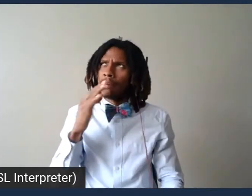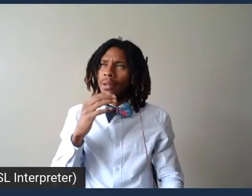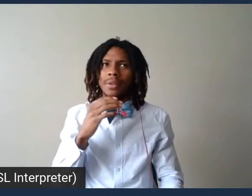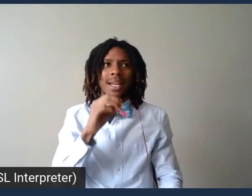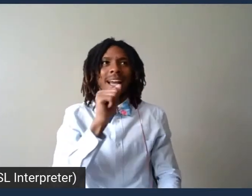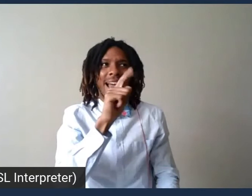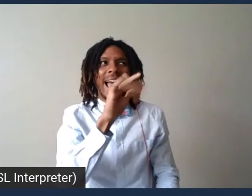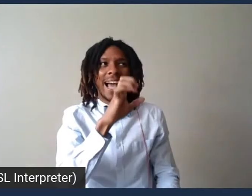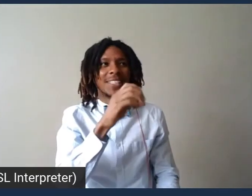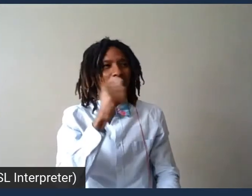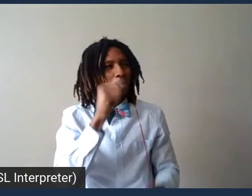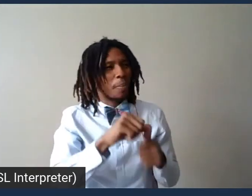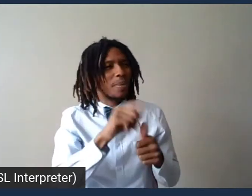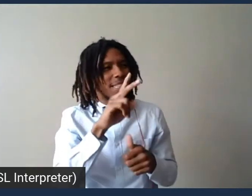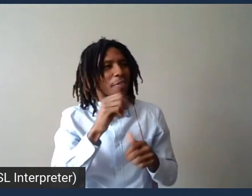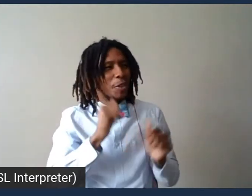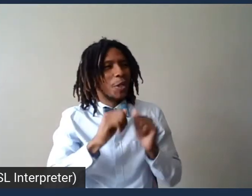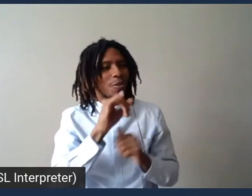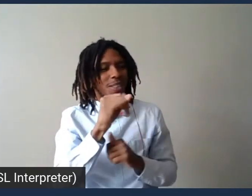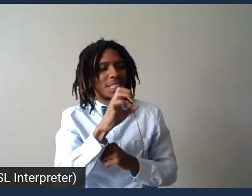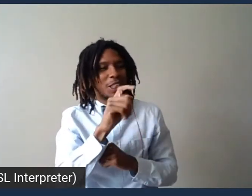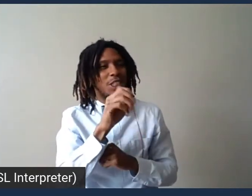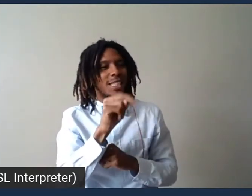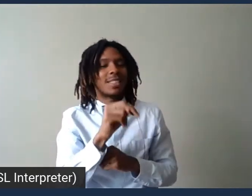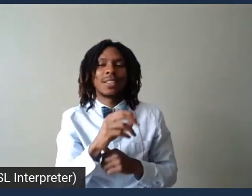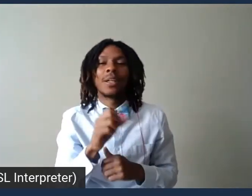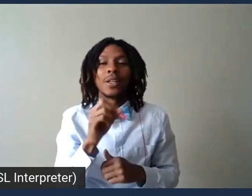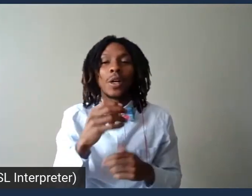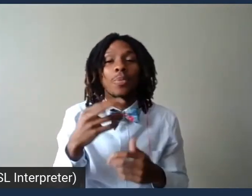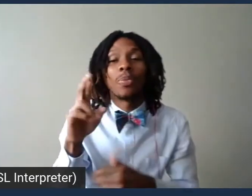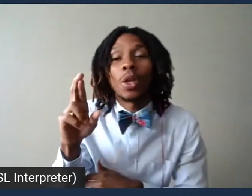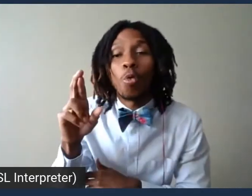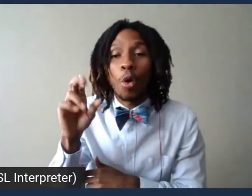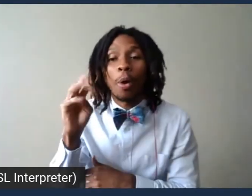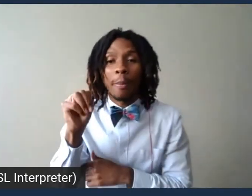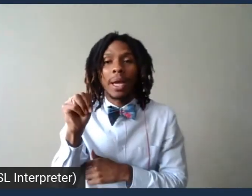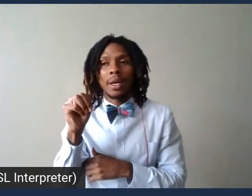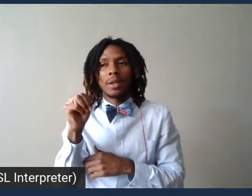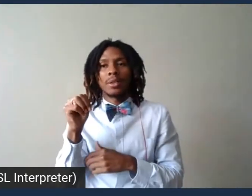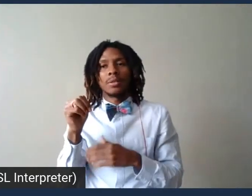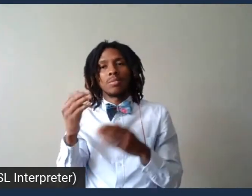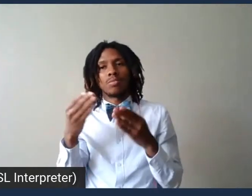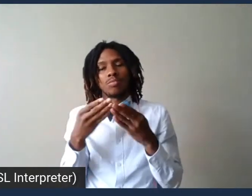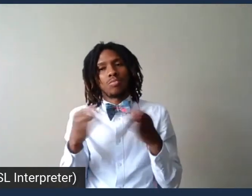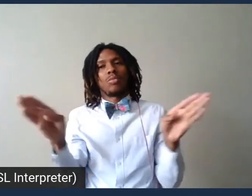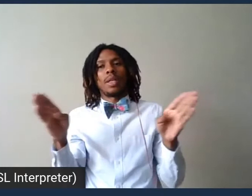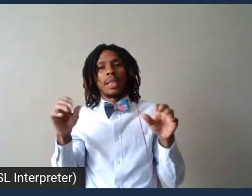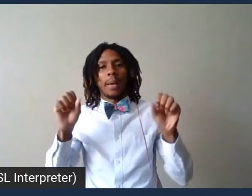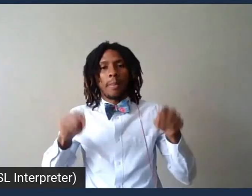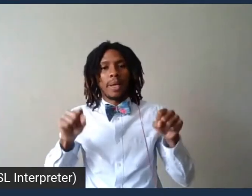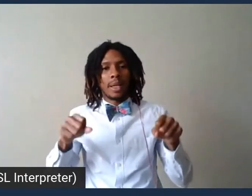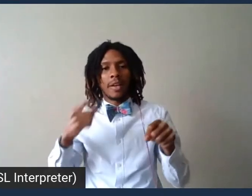with Alice. Anyways. So what I would say RoboMaker does is it opens up the ability for,